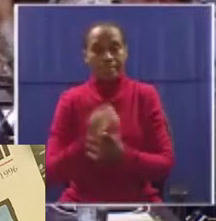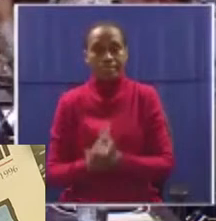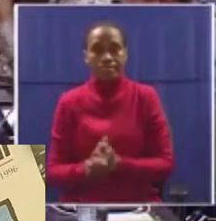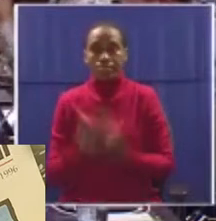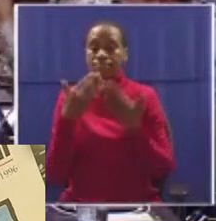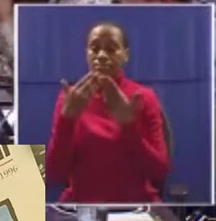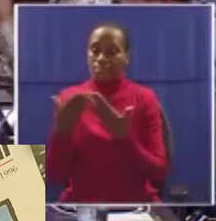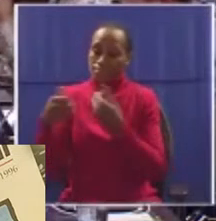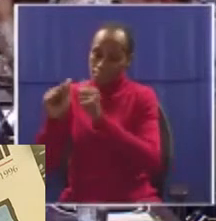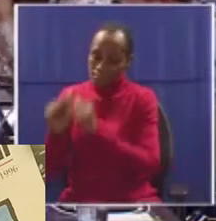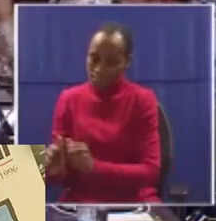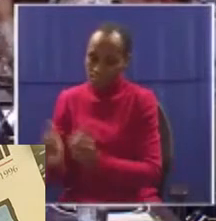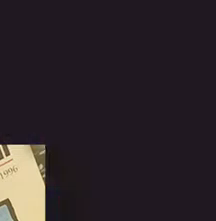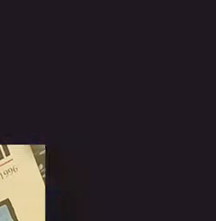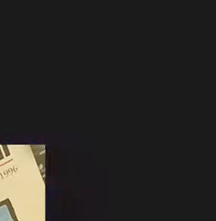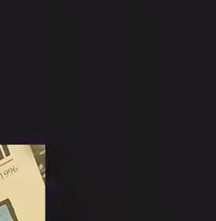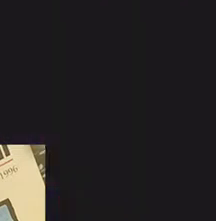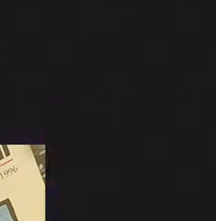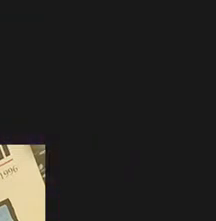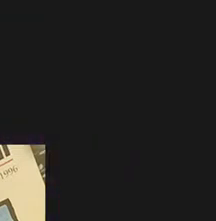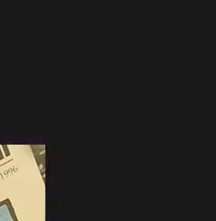thank you very much